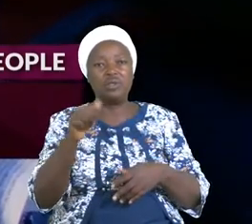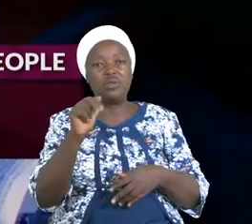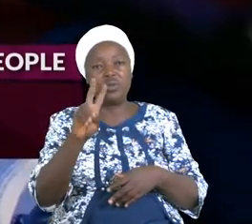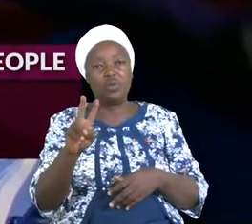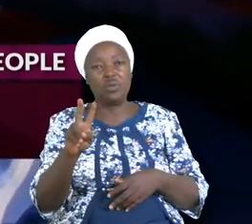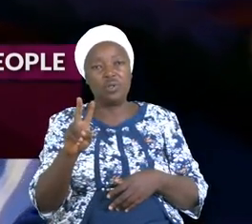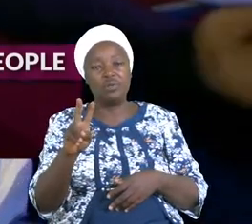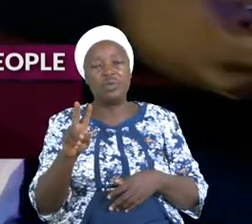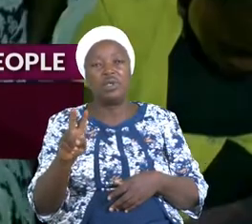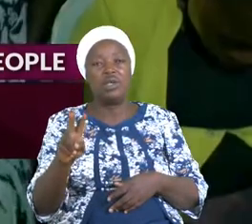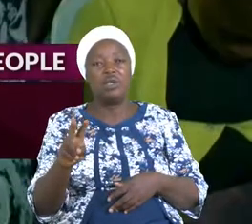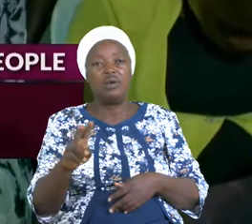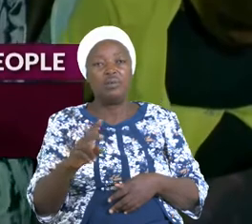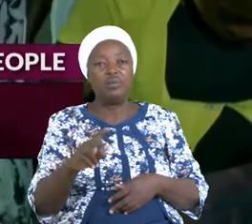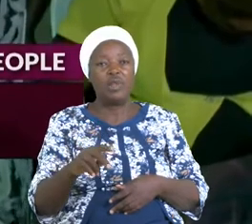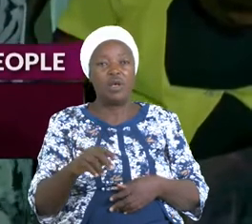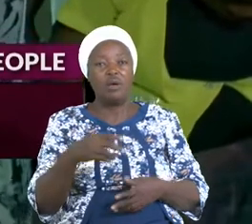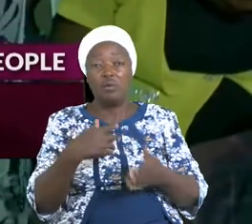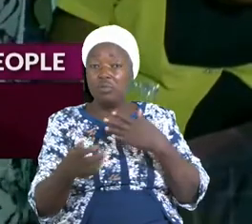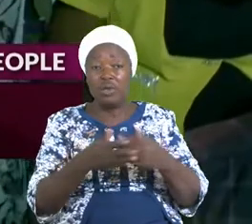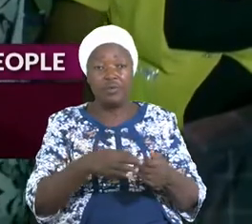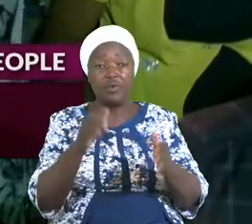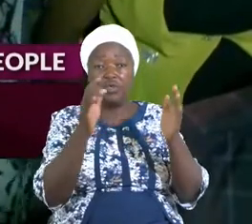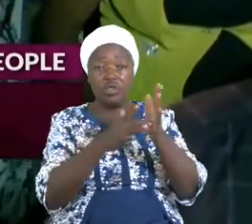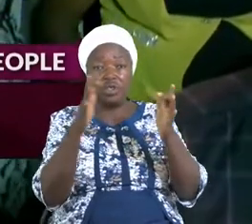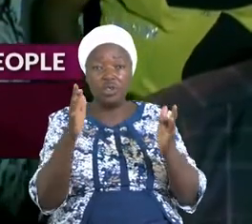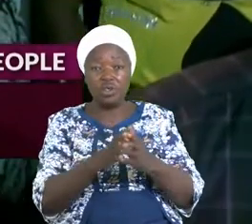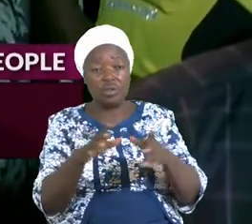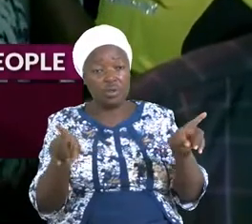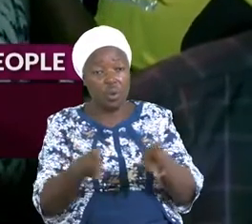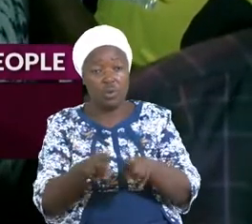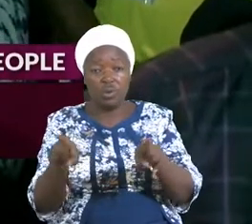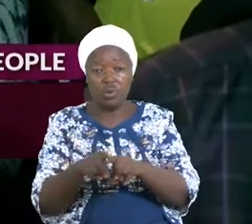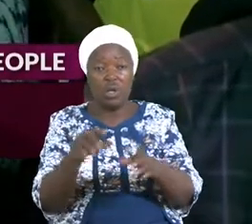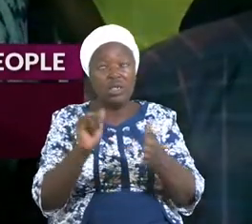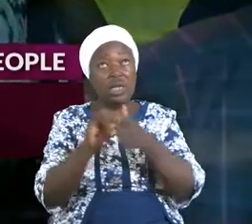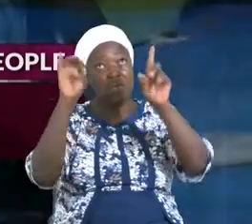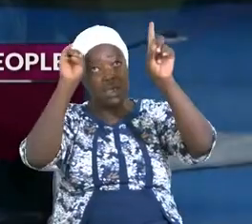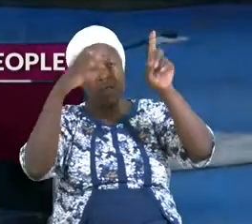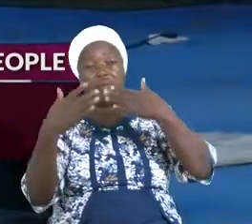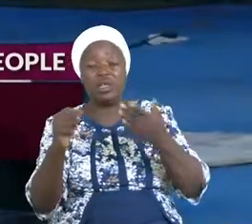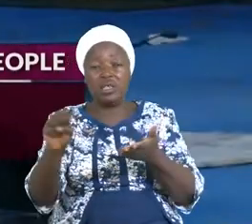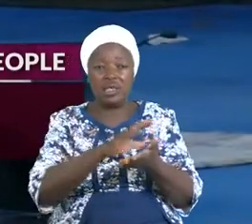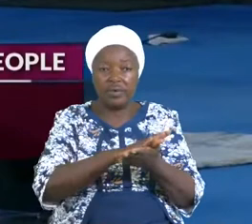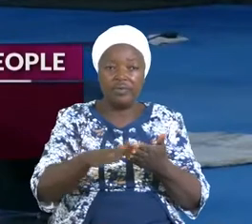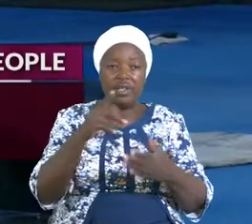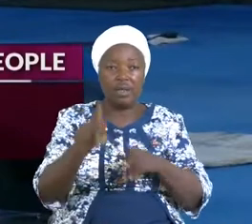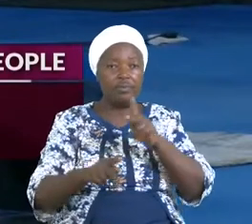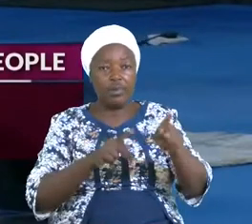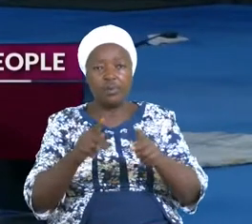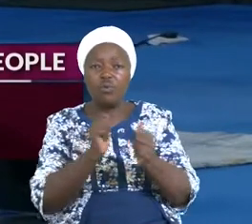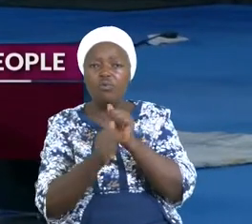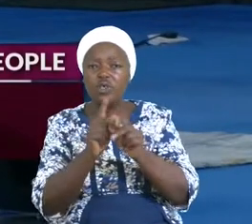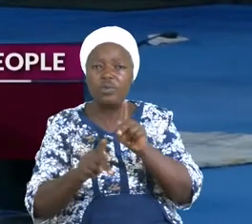Jesus also, that he might sanctify the people, which people?